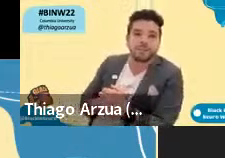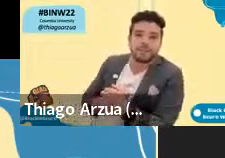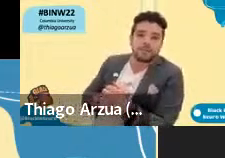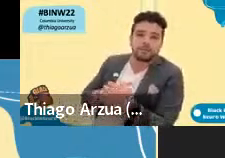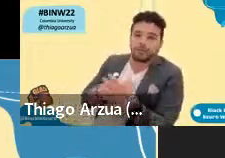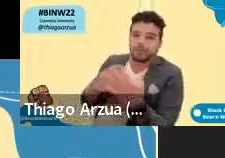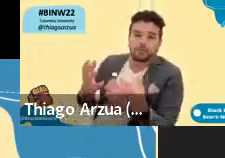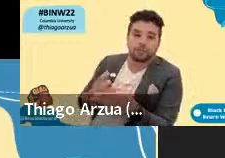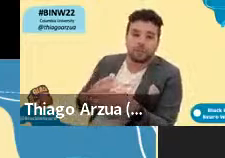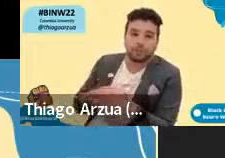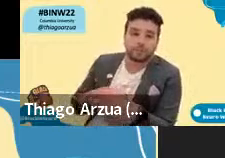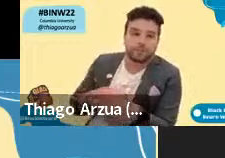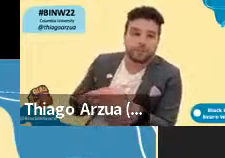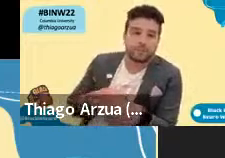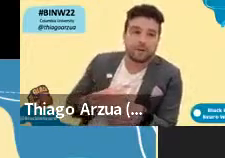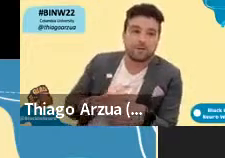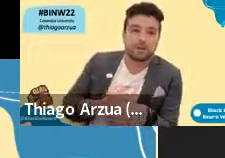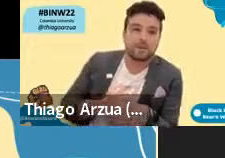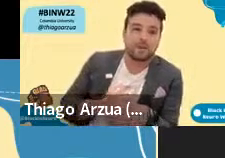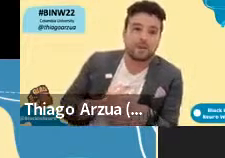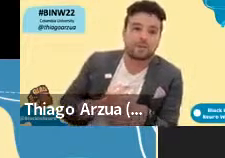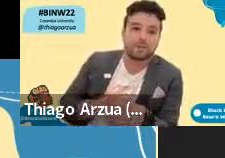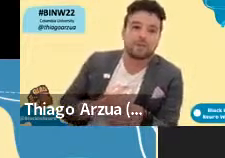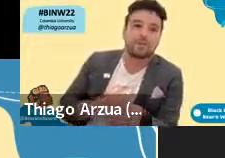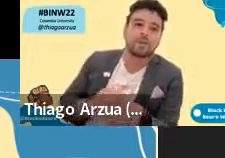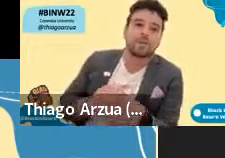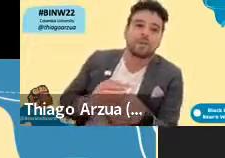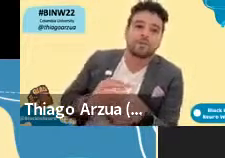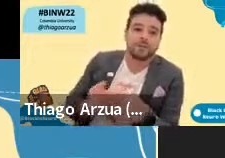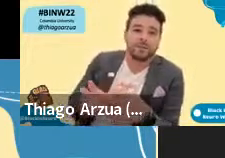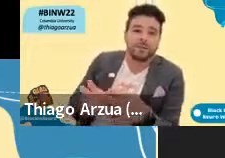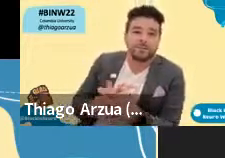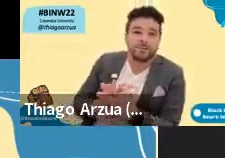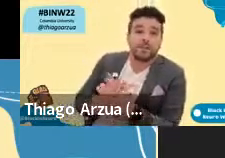1626, which created forced migration from their homeland. But as we know,